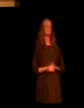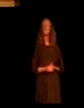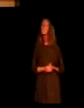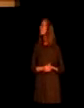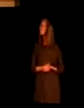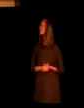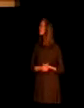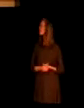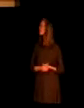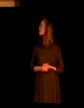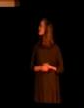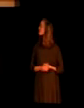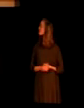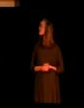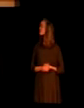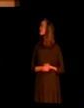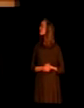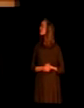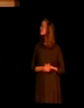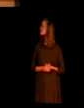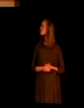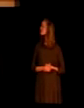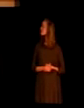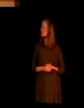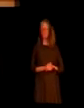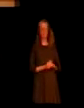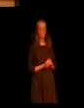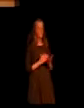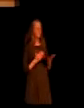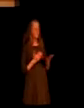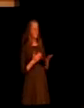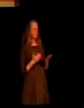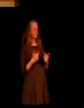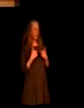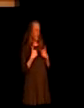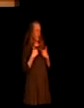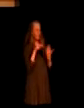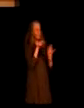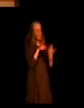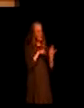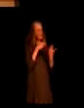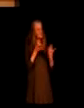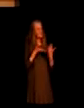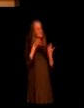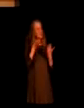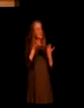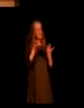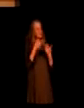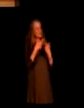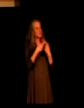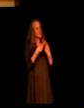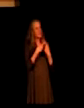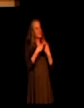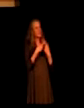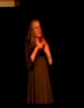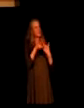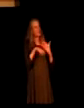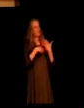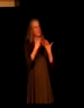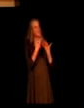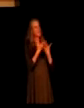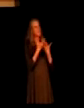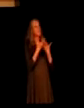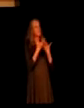us. Now, I've read suggestions that they're going to mothball the space station